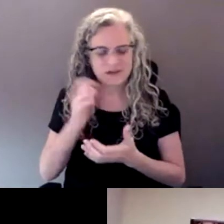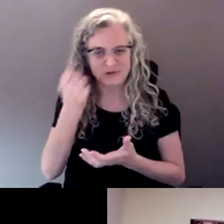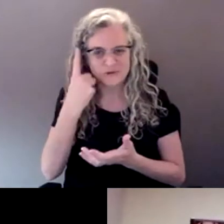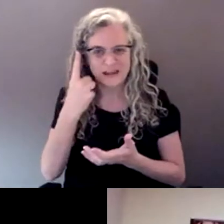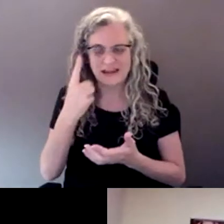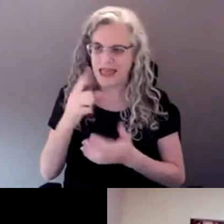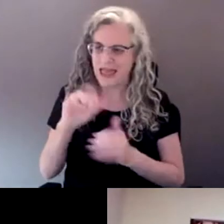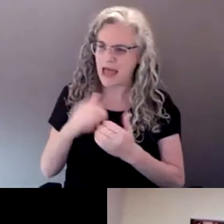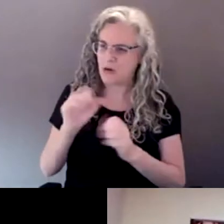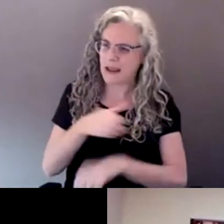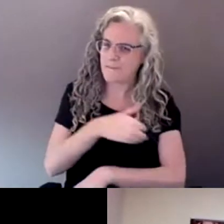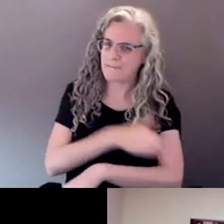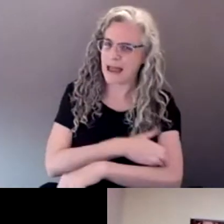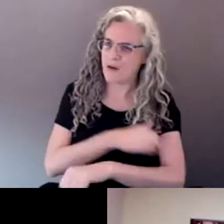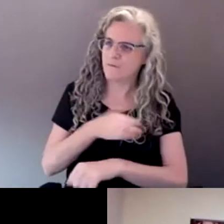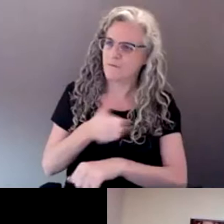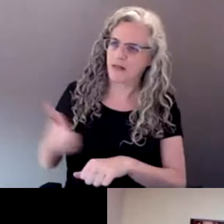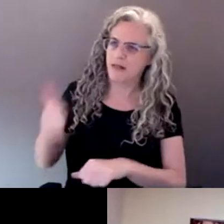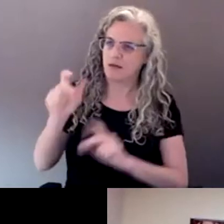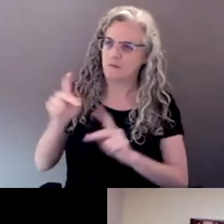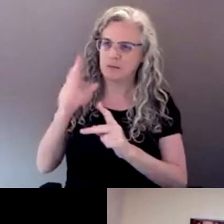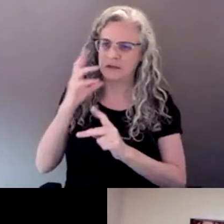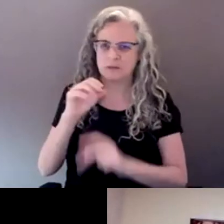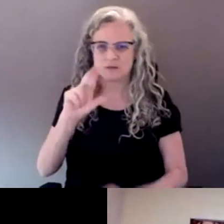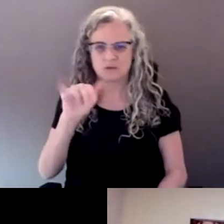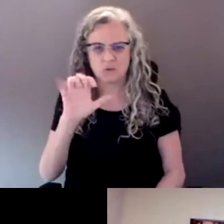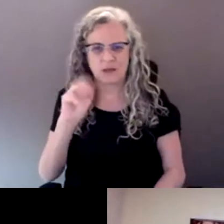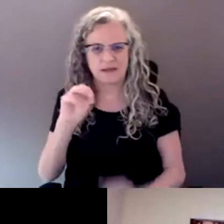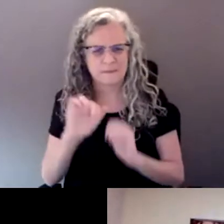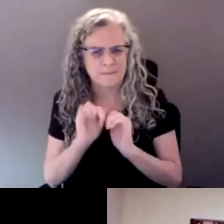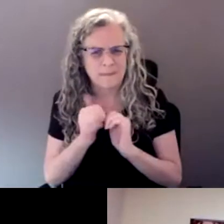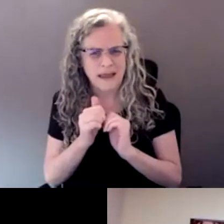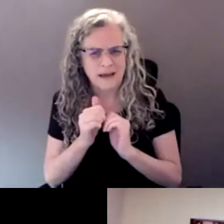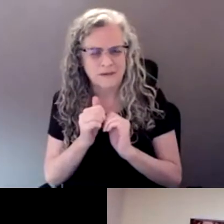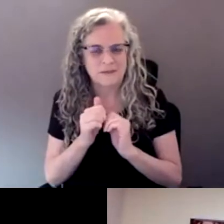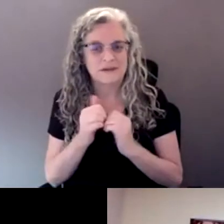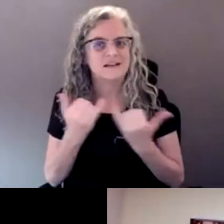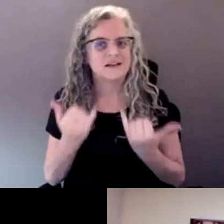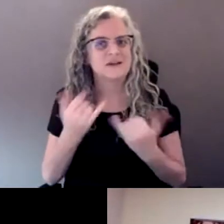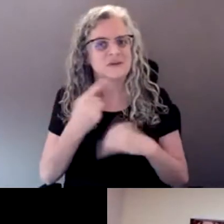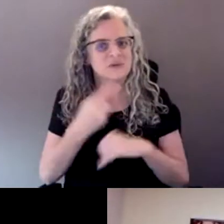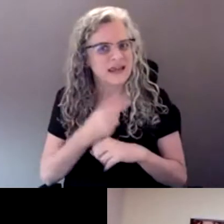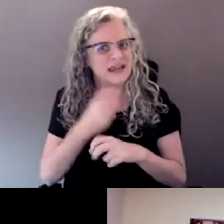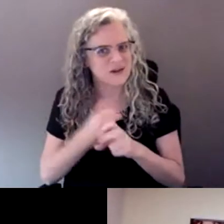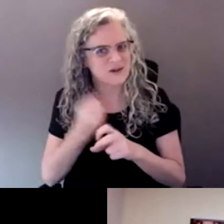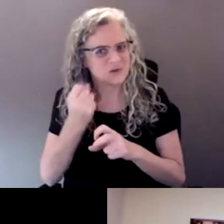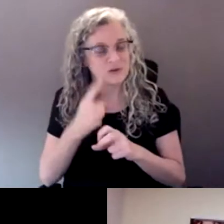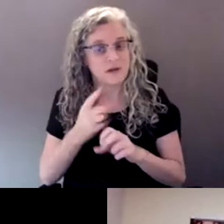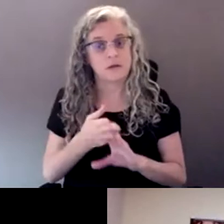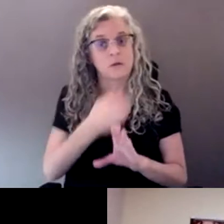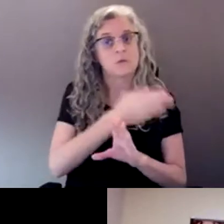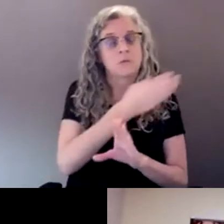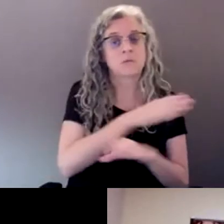be racialized. It's hard for us in modernity. It wasn't hard in the early modern and medieval